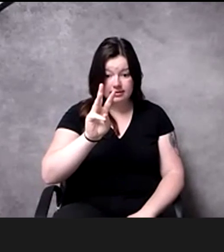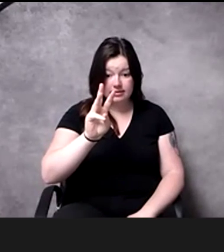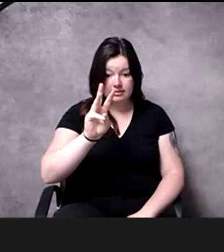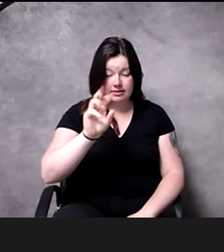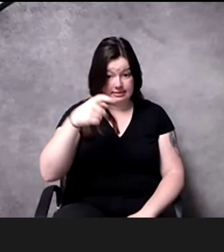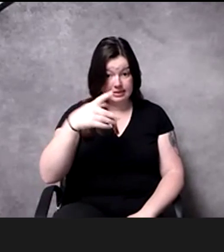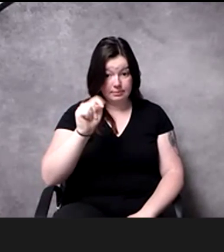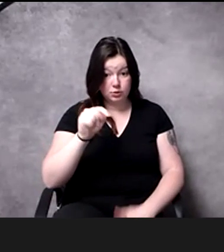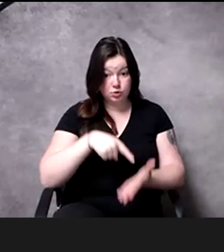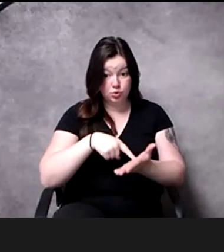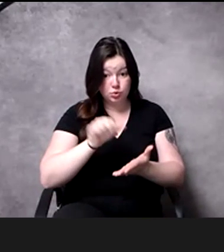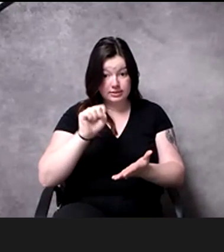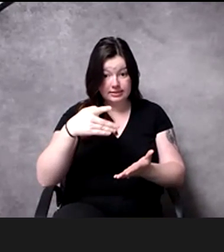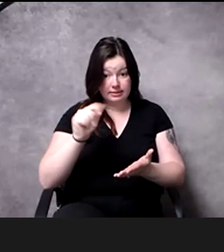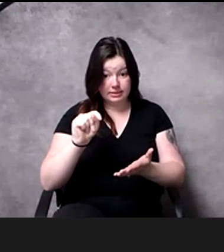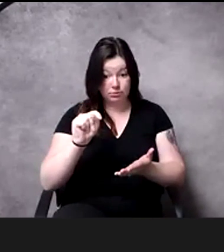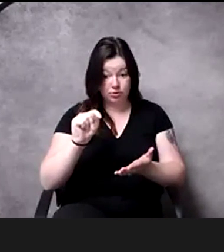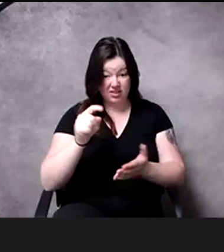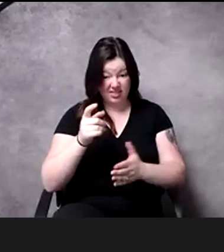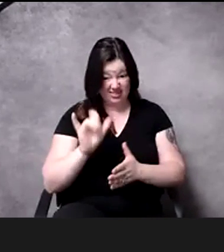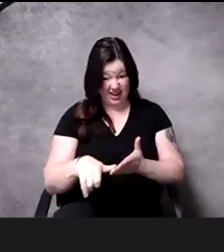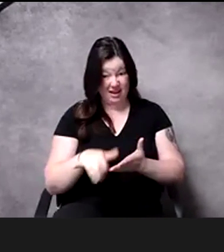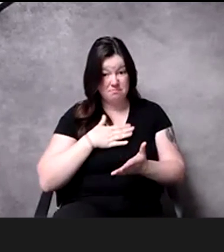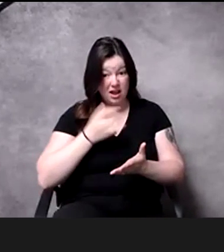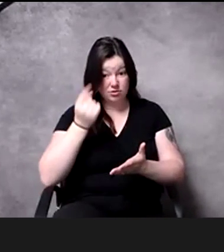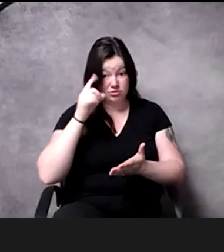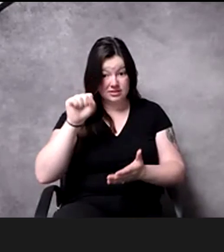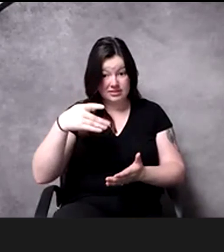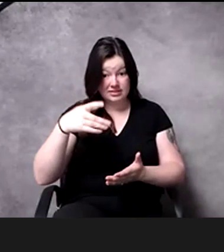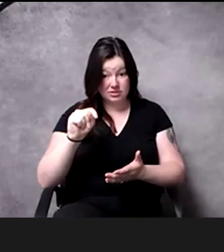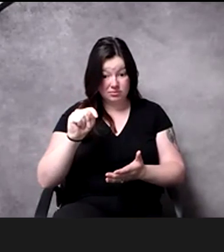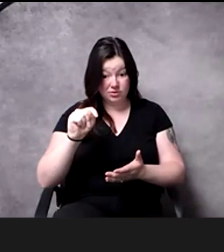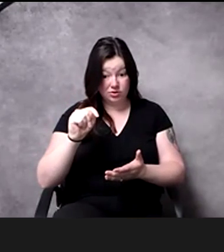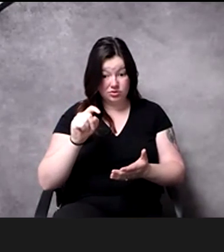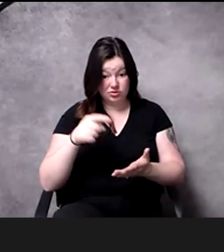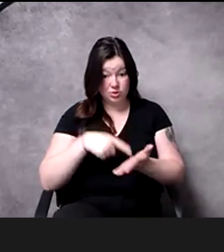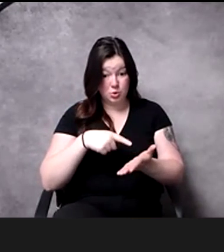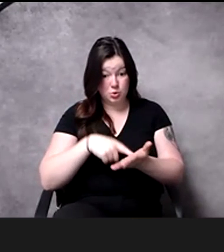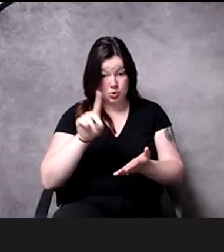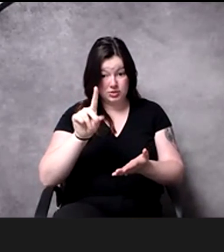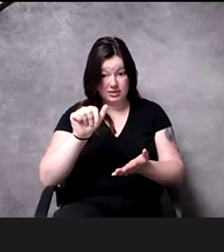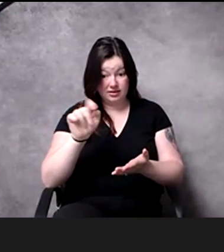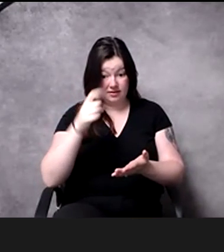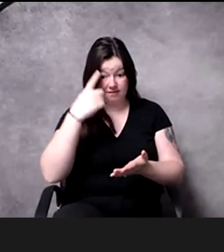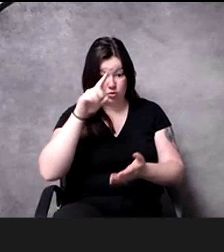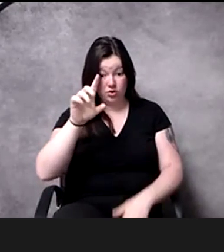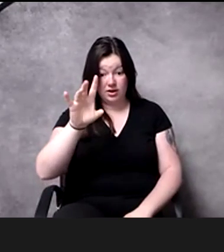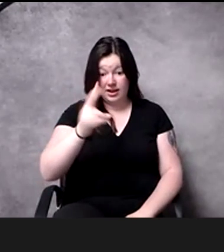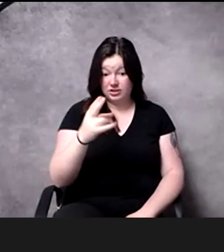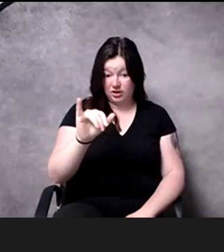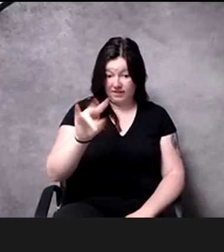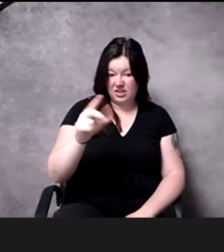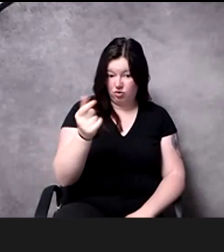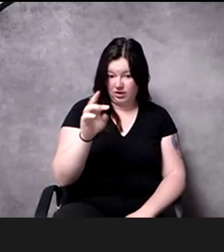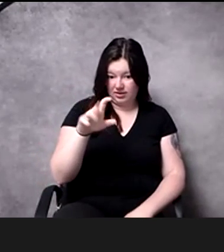September? Is that what I understand? 7th September is the deadline for our HIV grants. So I will use